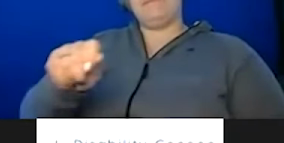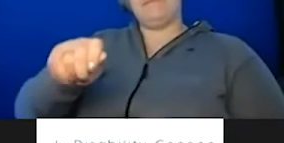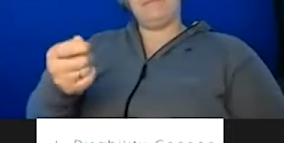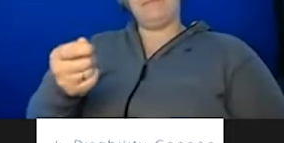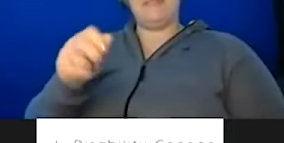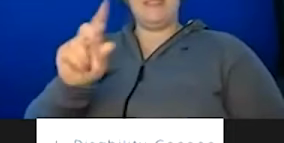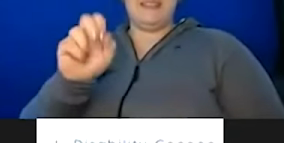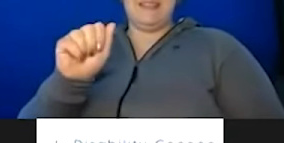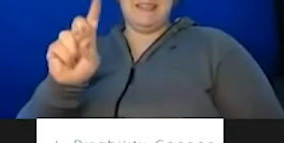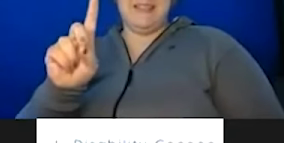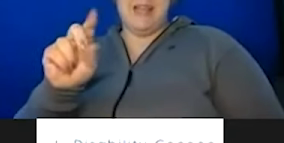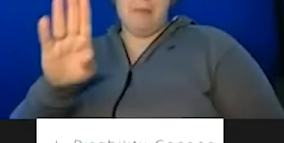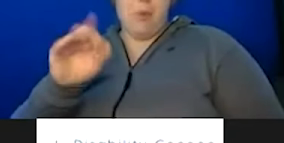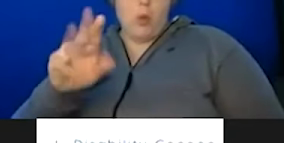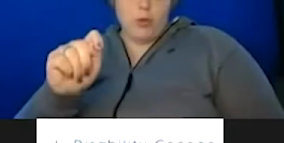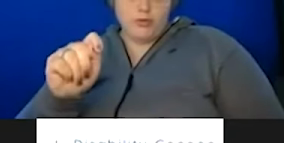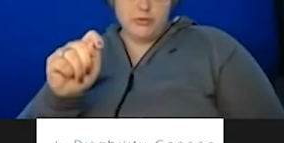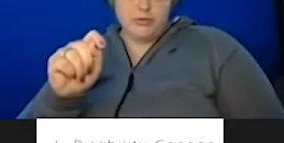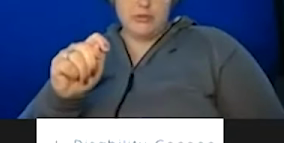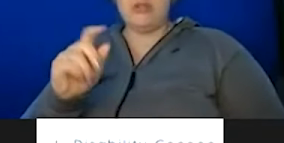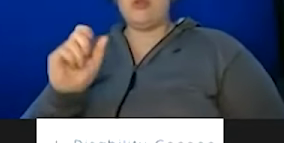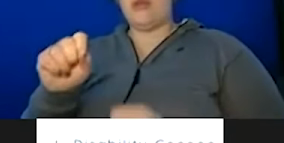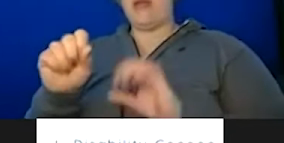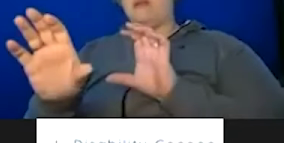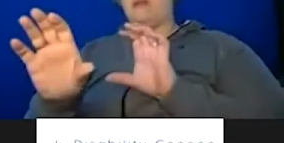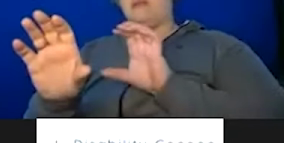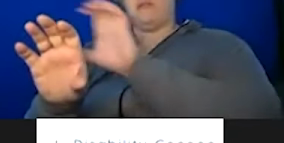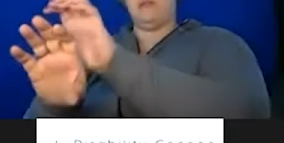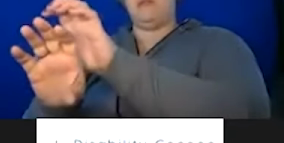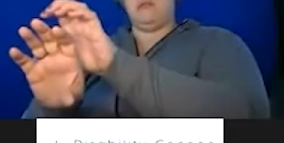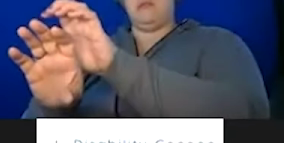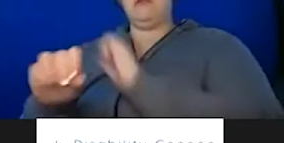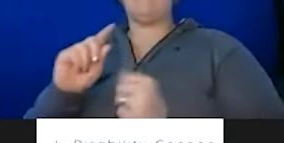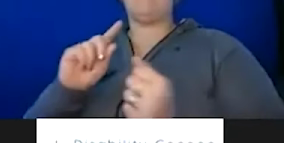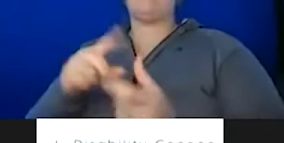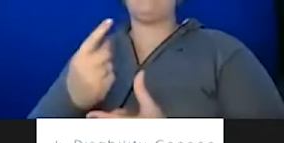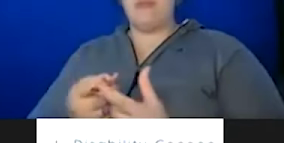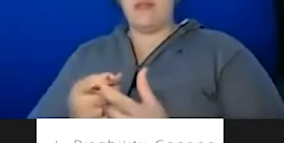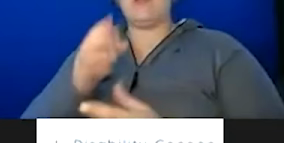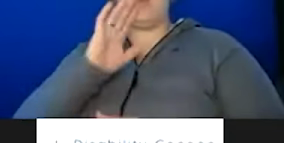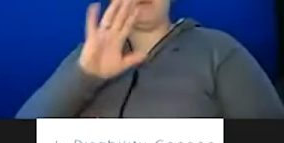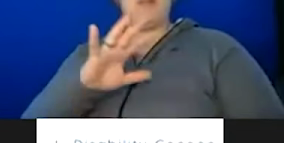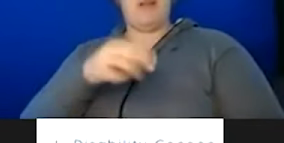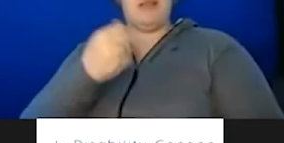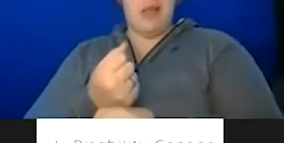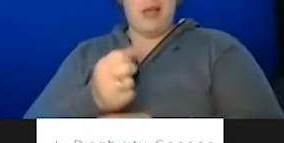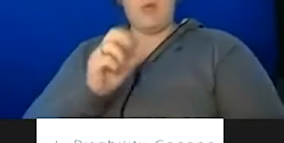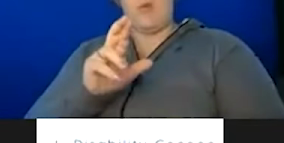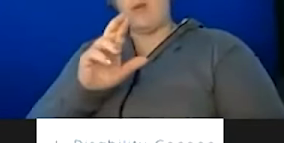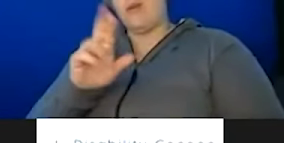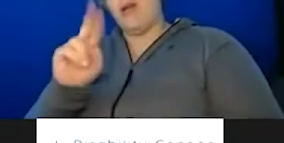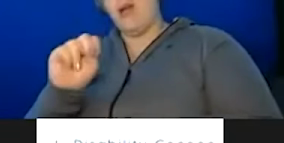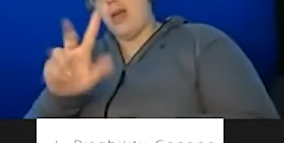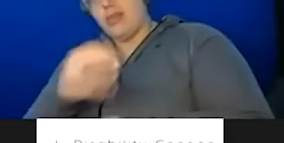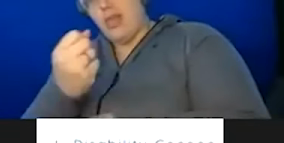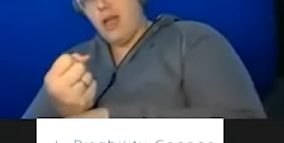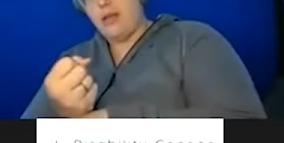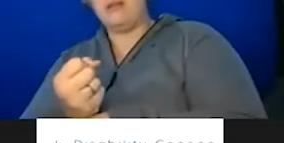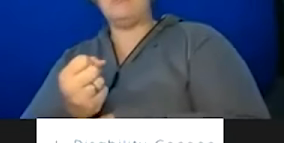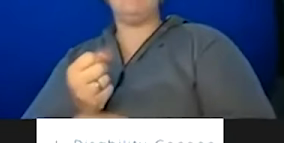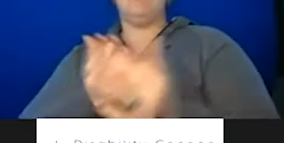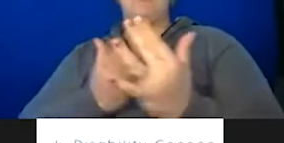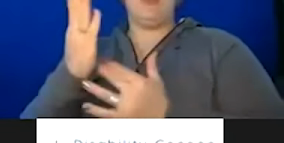and then you can control that or unlock and lock the door remotely. What I like